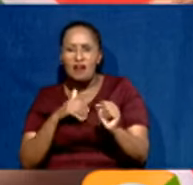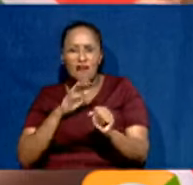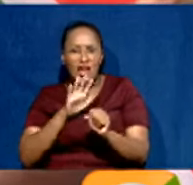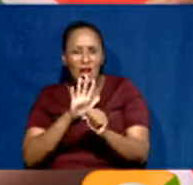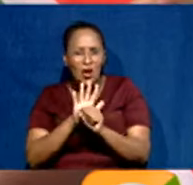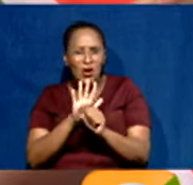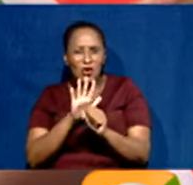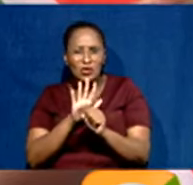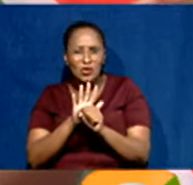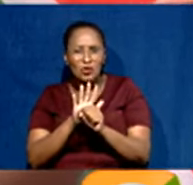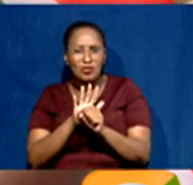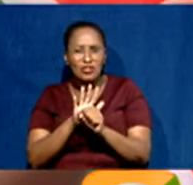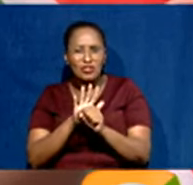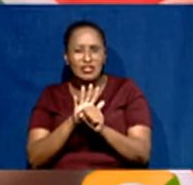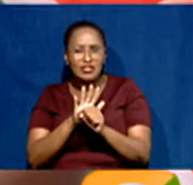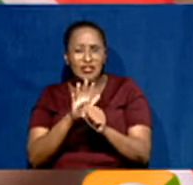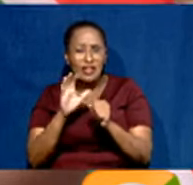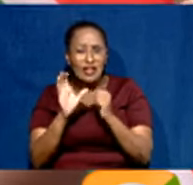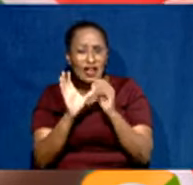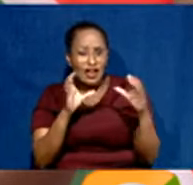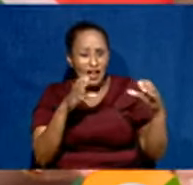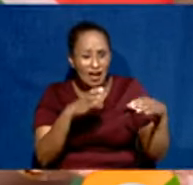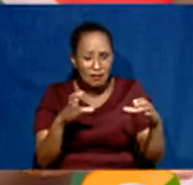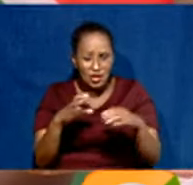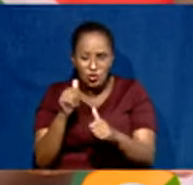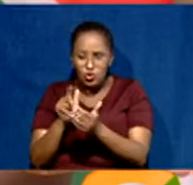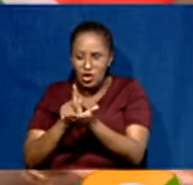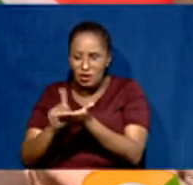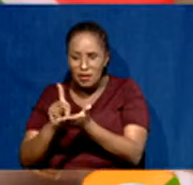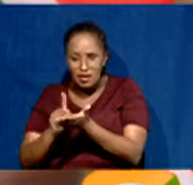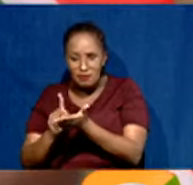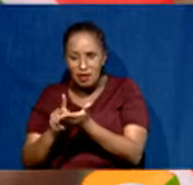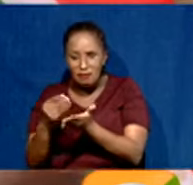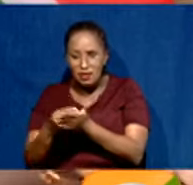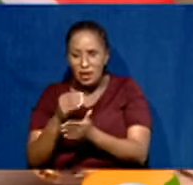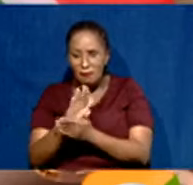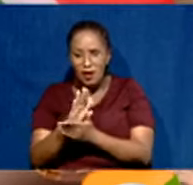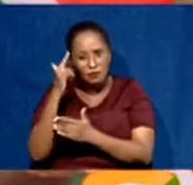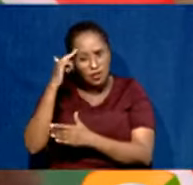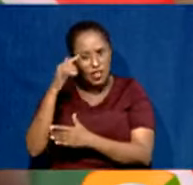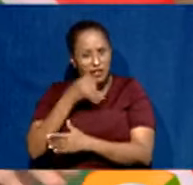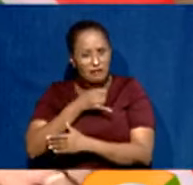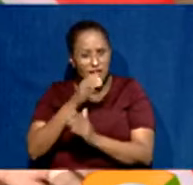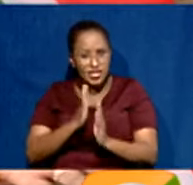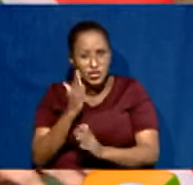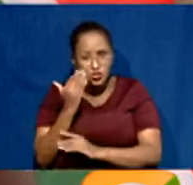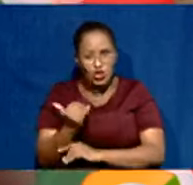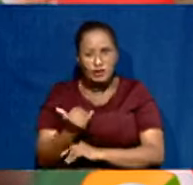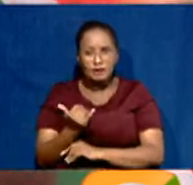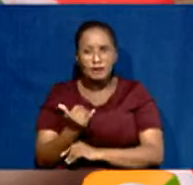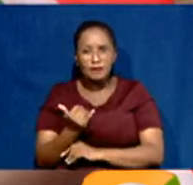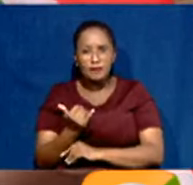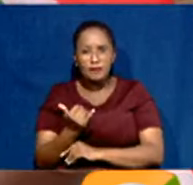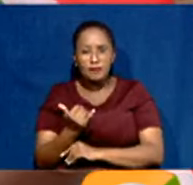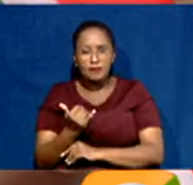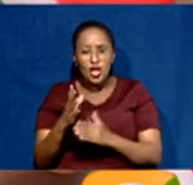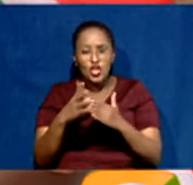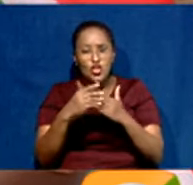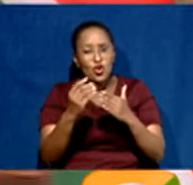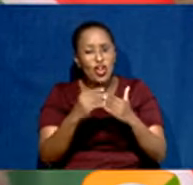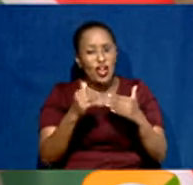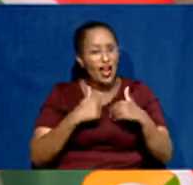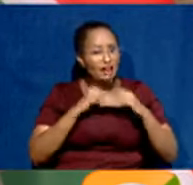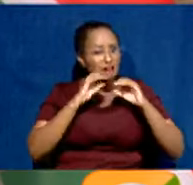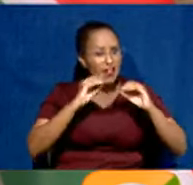almost 8 months of companies that had not paid dividends for their investors because there was no dollars in the